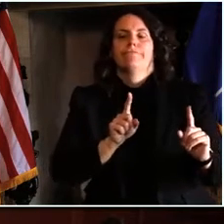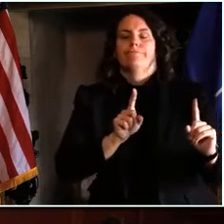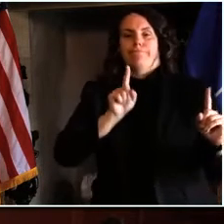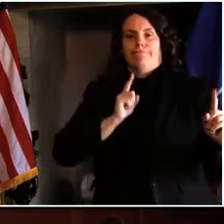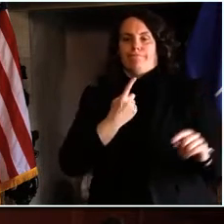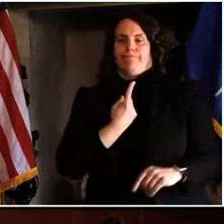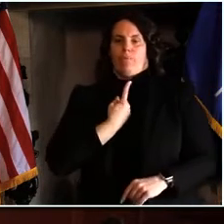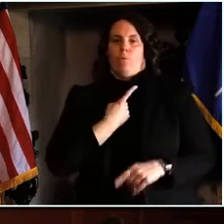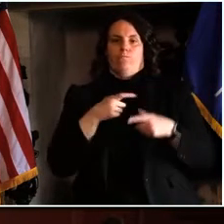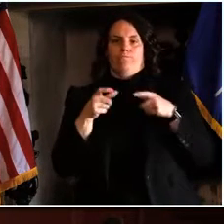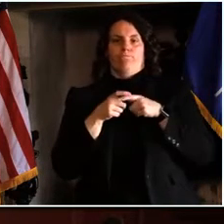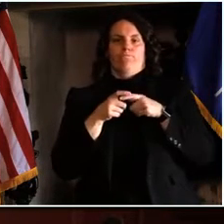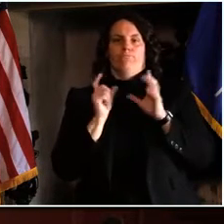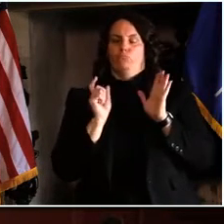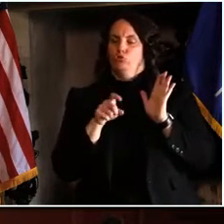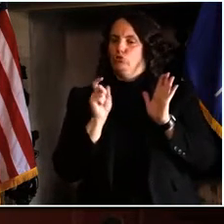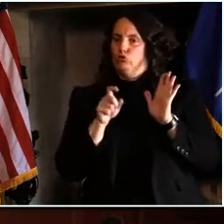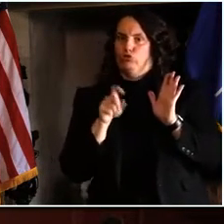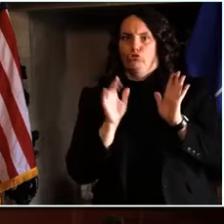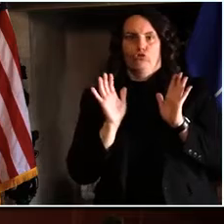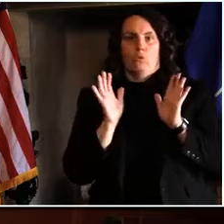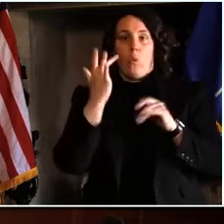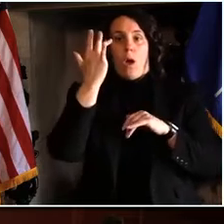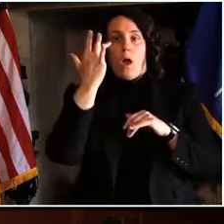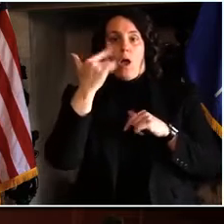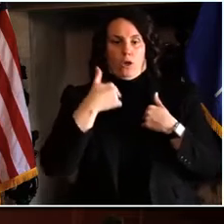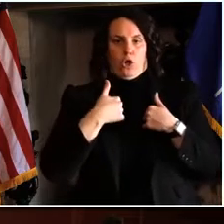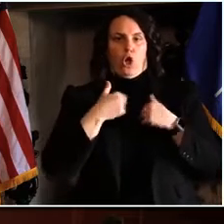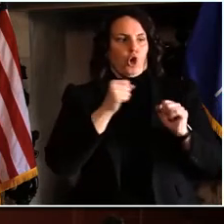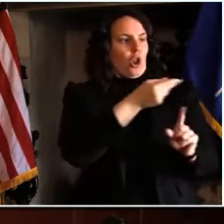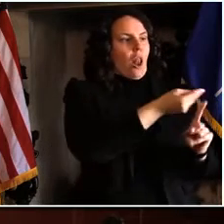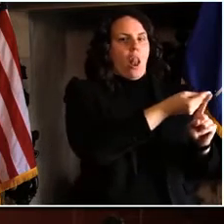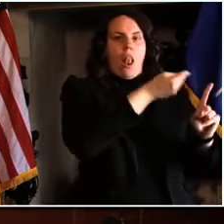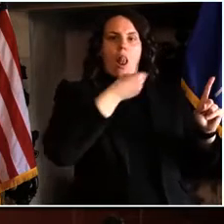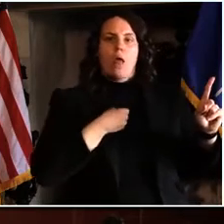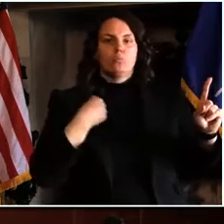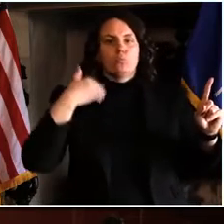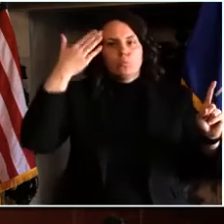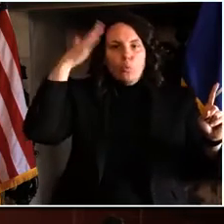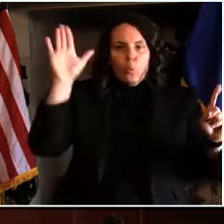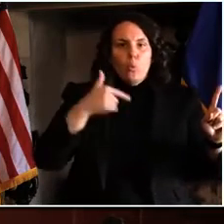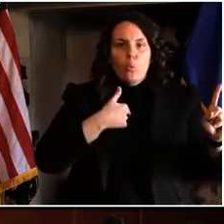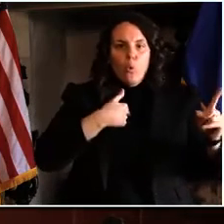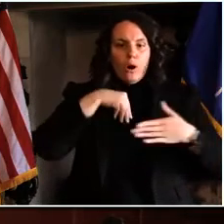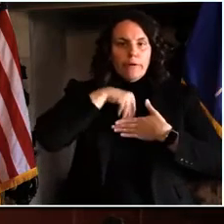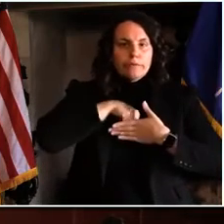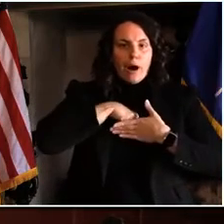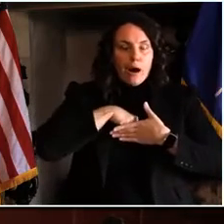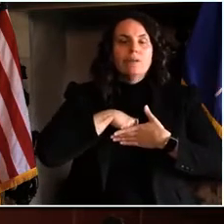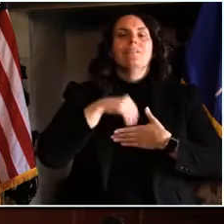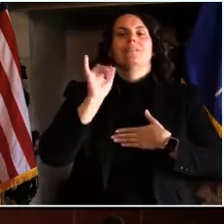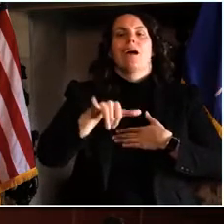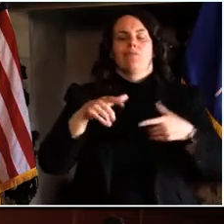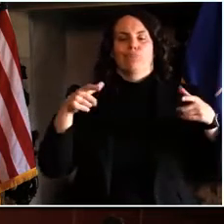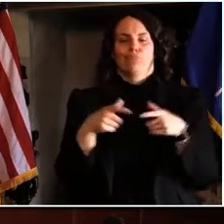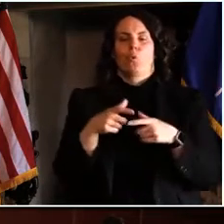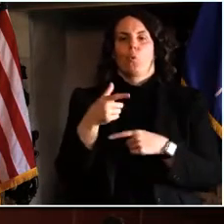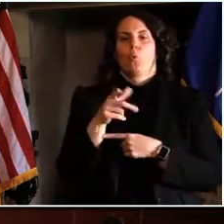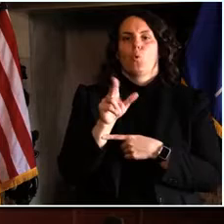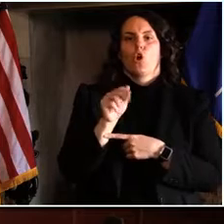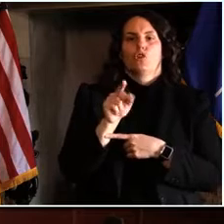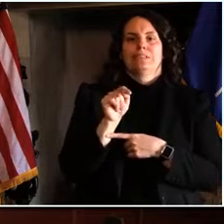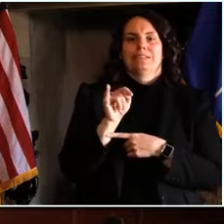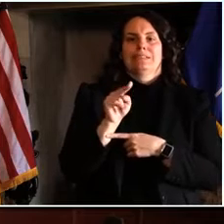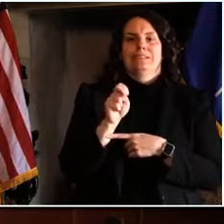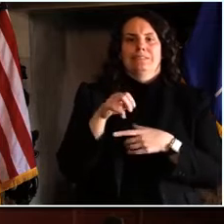about quarantine is that, number one, it's for people who don't have symptoms, but who have been exposed to a person. And the second is that it's not forever. So